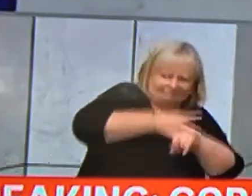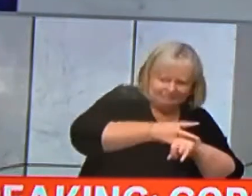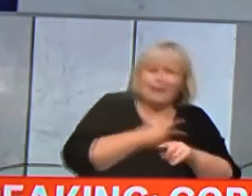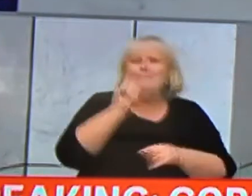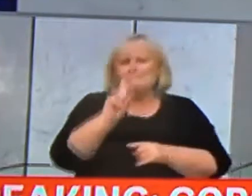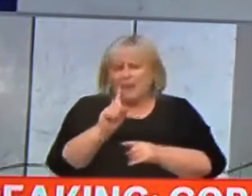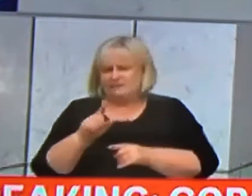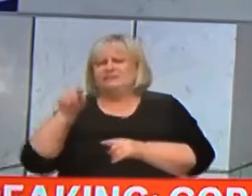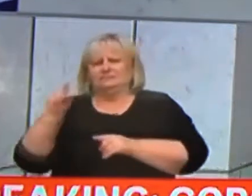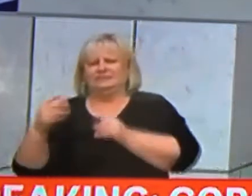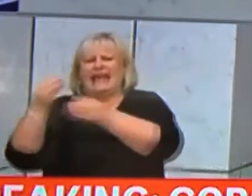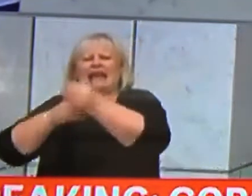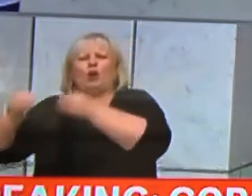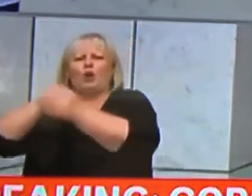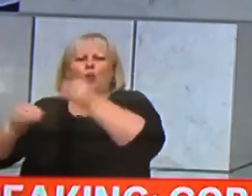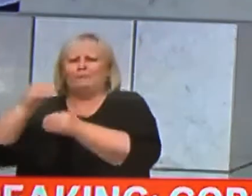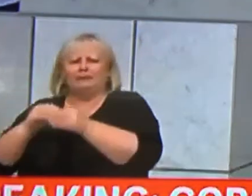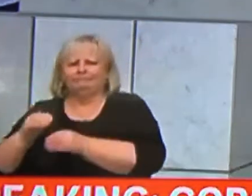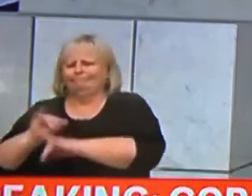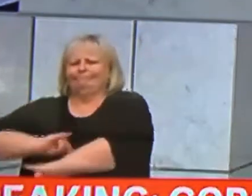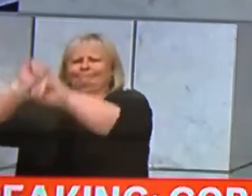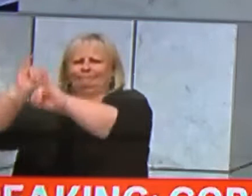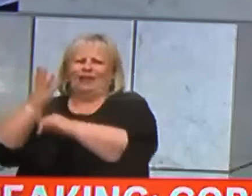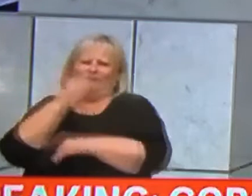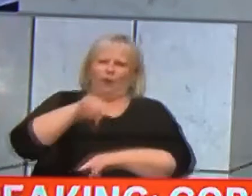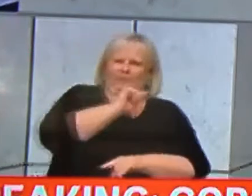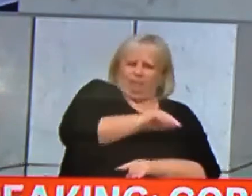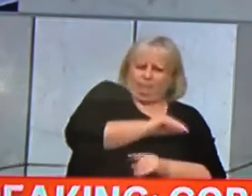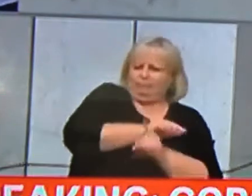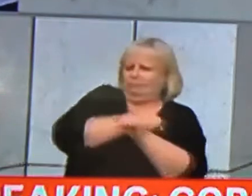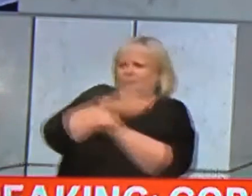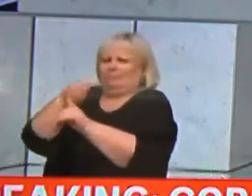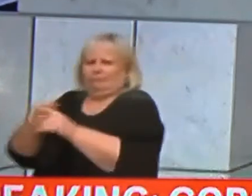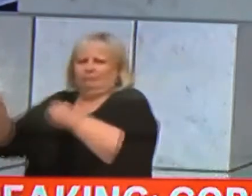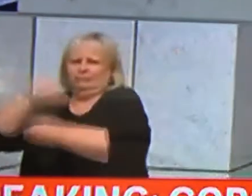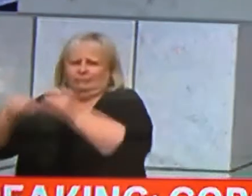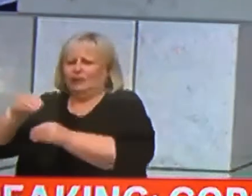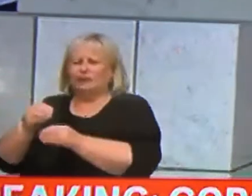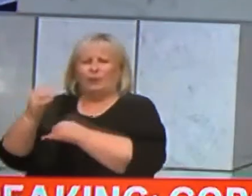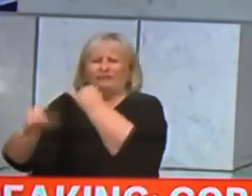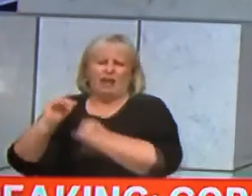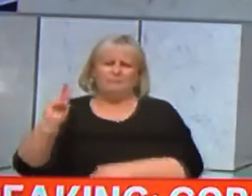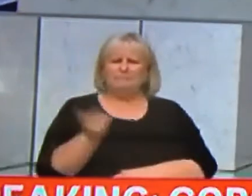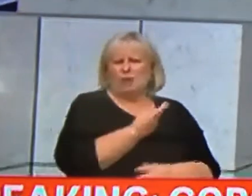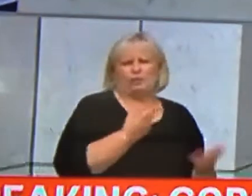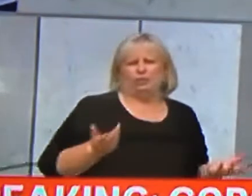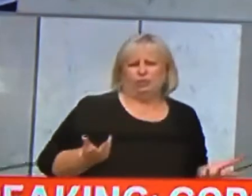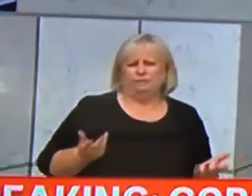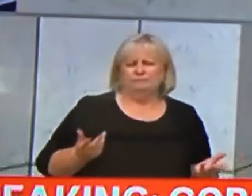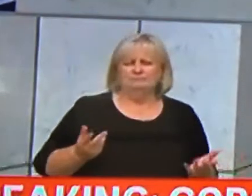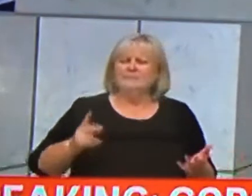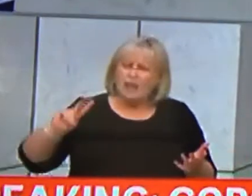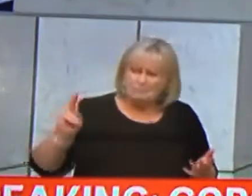economic crisis that has been caused as a result of the coronavirus. Both will take